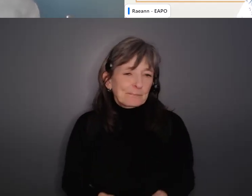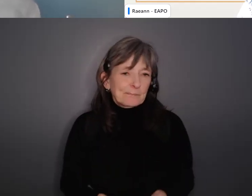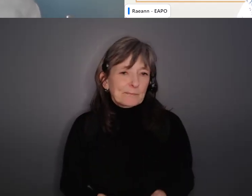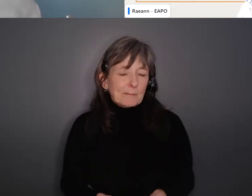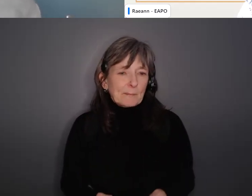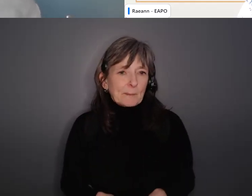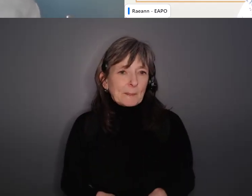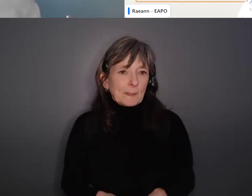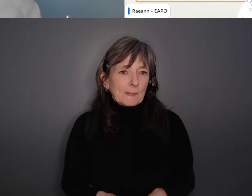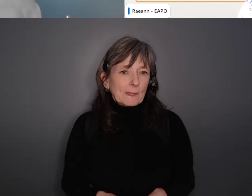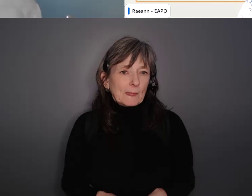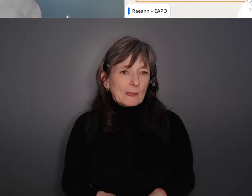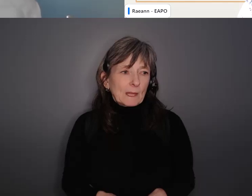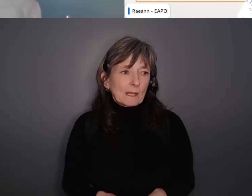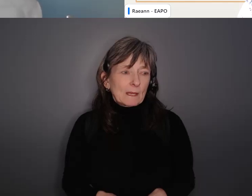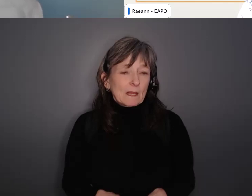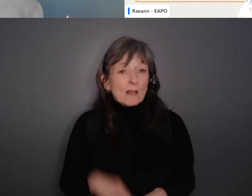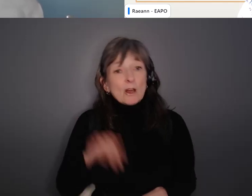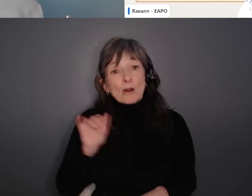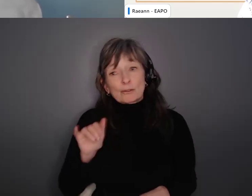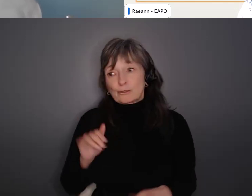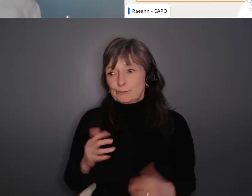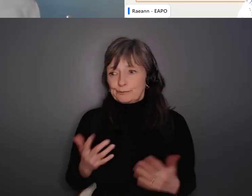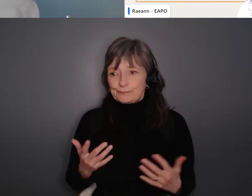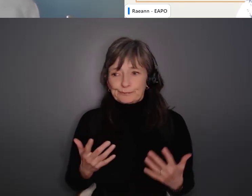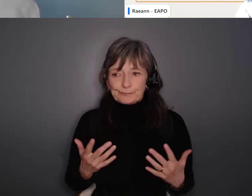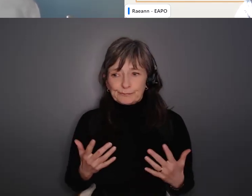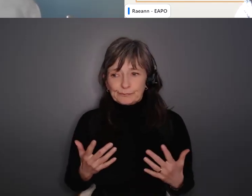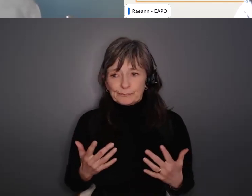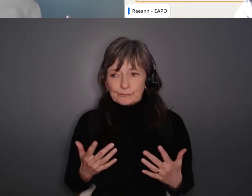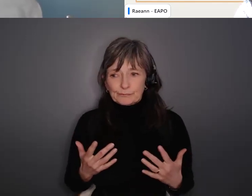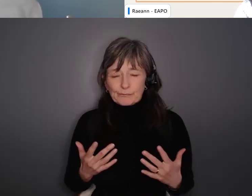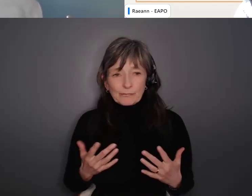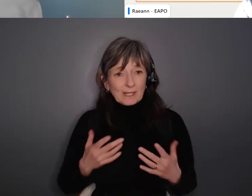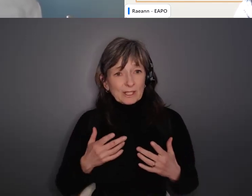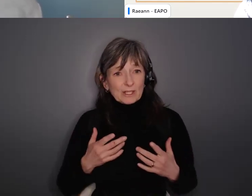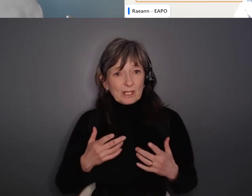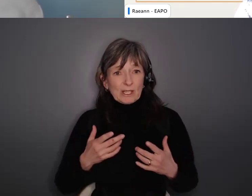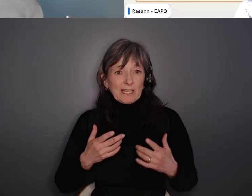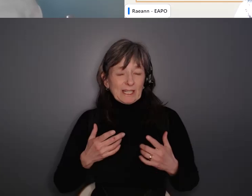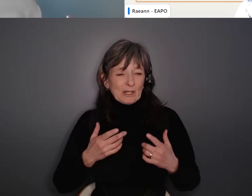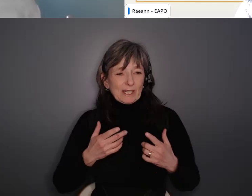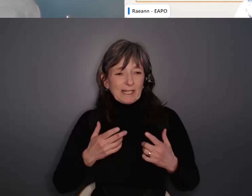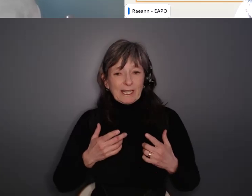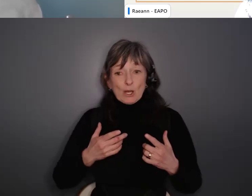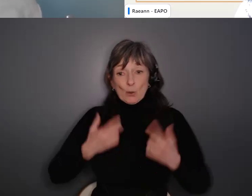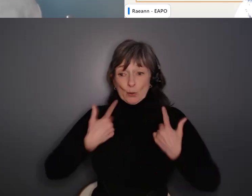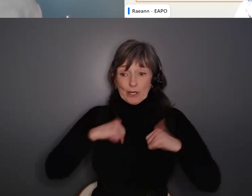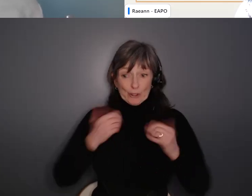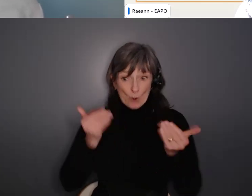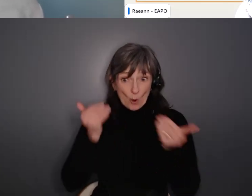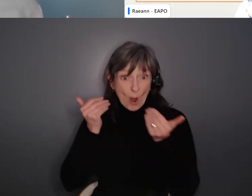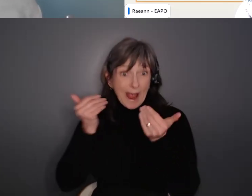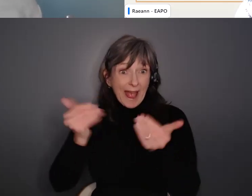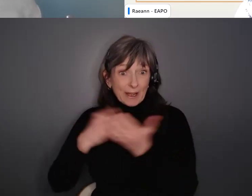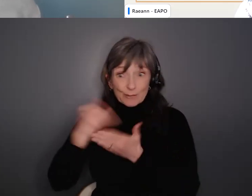And I would say where we're at, we're building the plane a bit as we fly it, just having